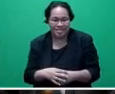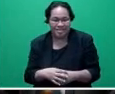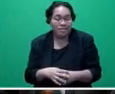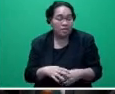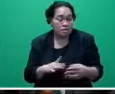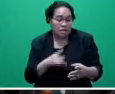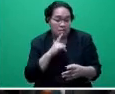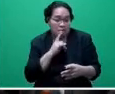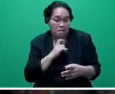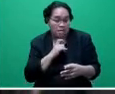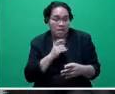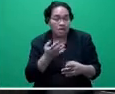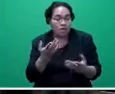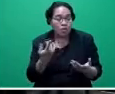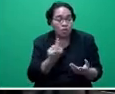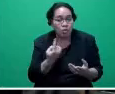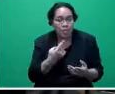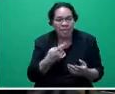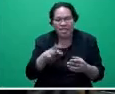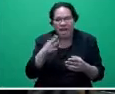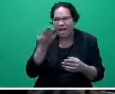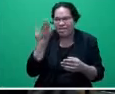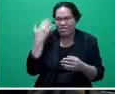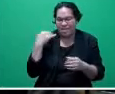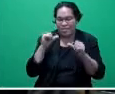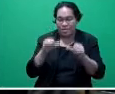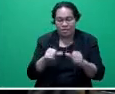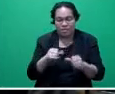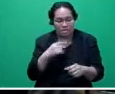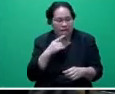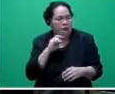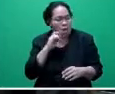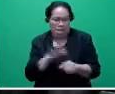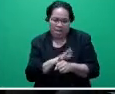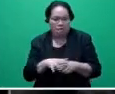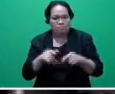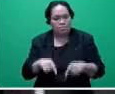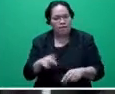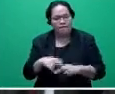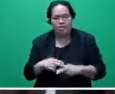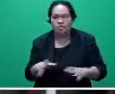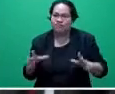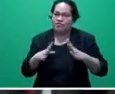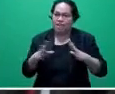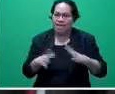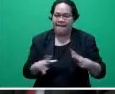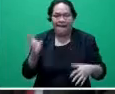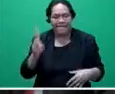late President Turana Tuibunda that he will eradicate and make Fiji corrupt-free, debtless, and make Fiji free